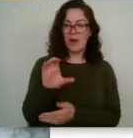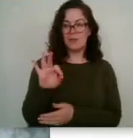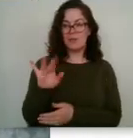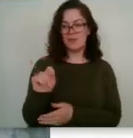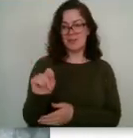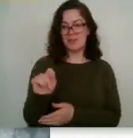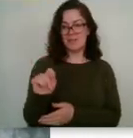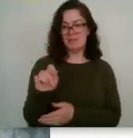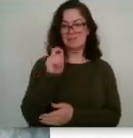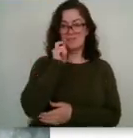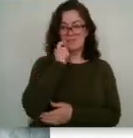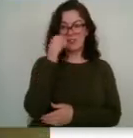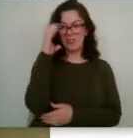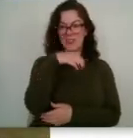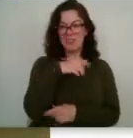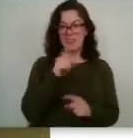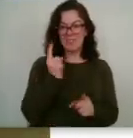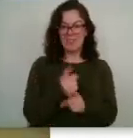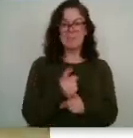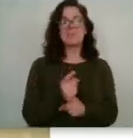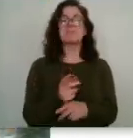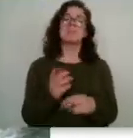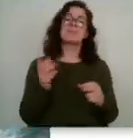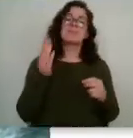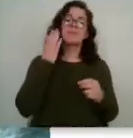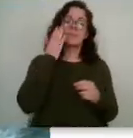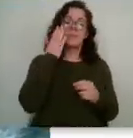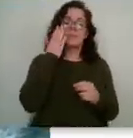Cool but weird facts, right?